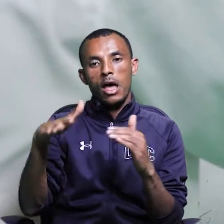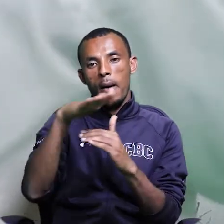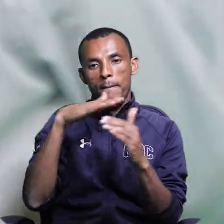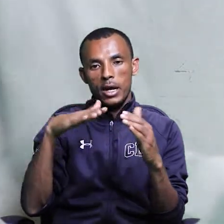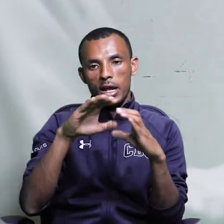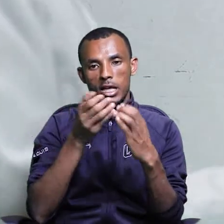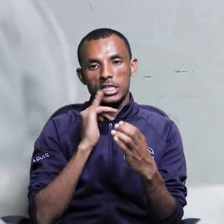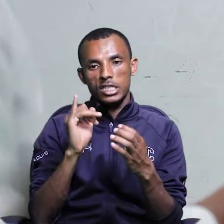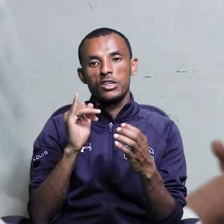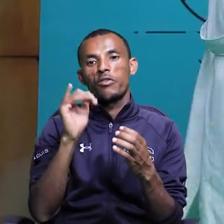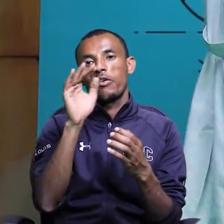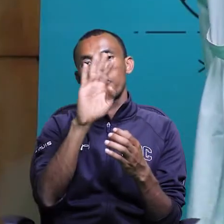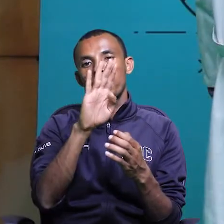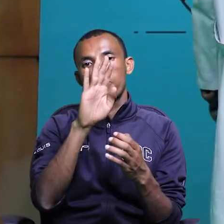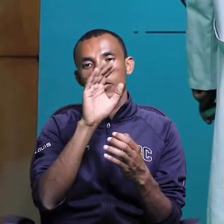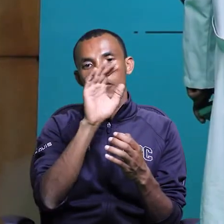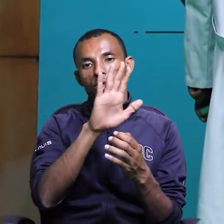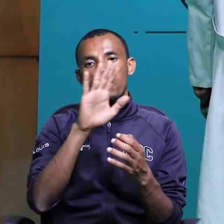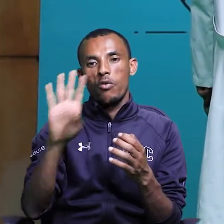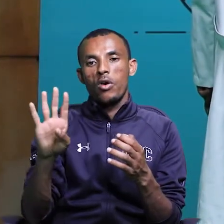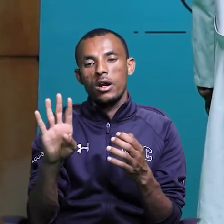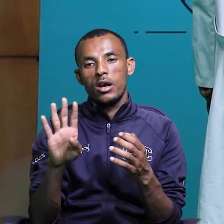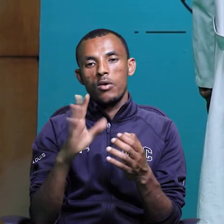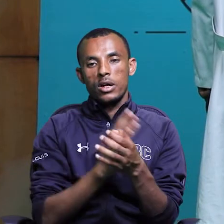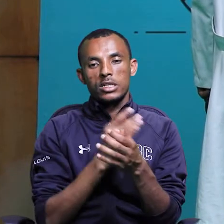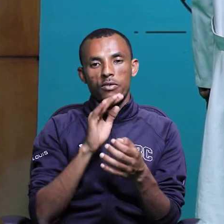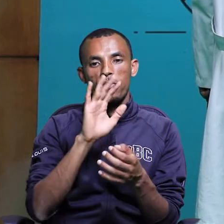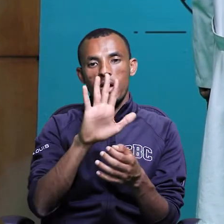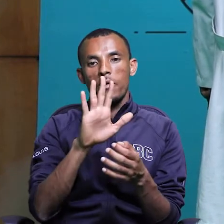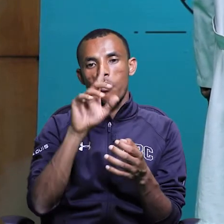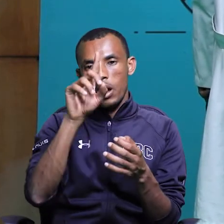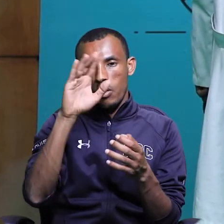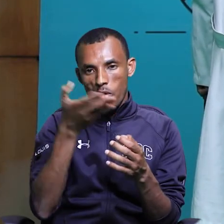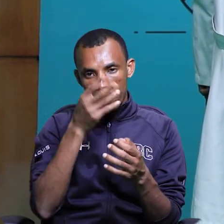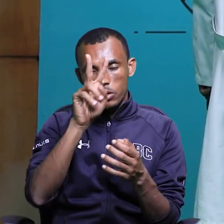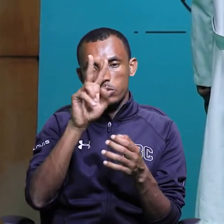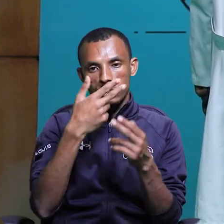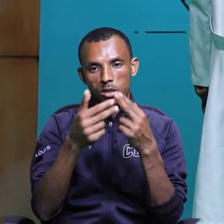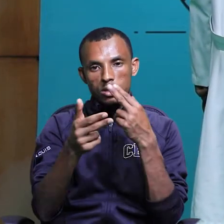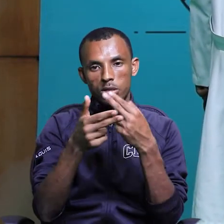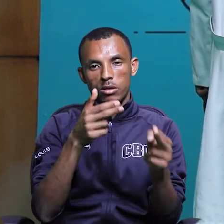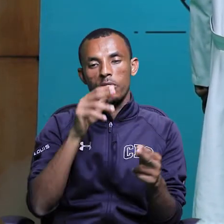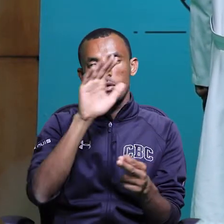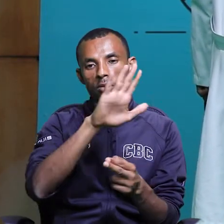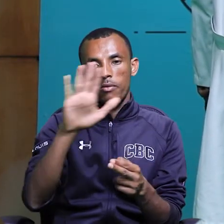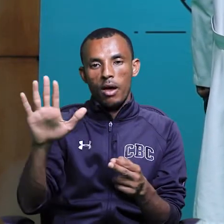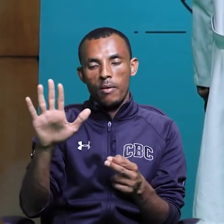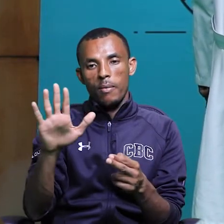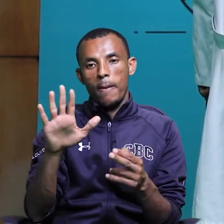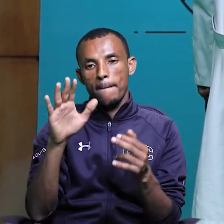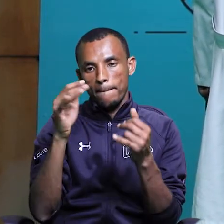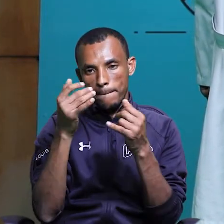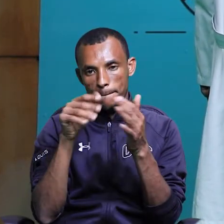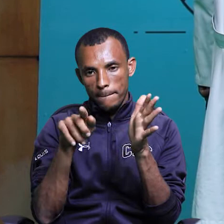of the preceding class is 54. So correction factor it gives 1 over 2 multiplied by 55